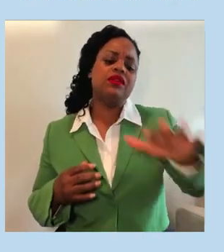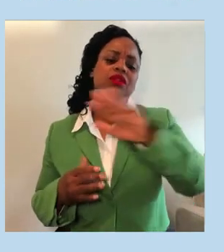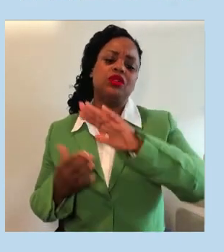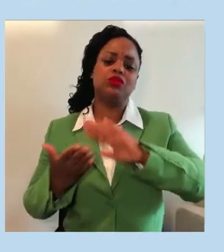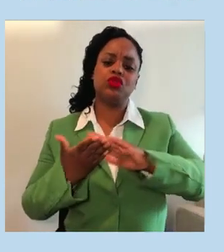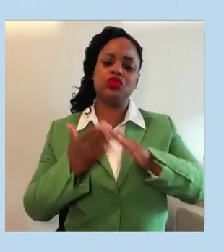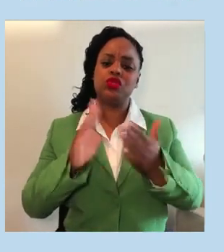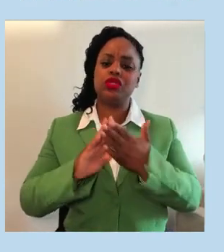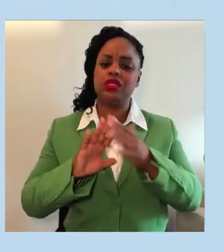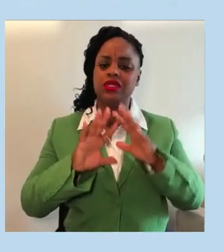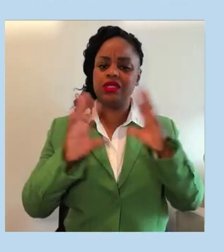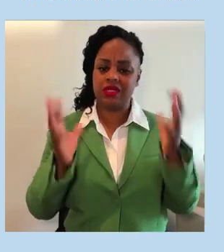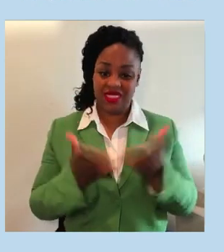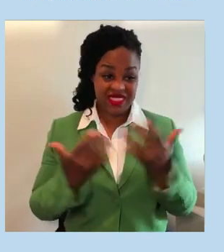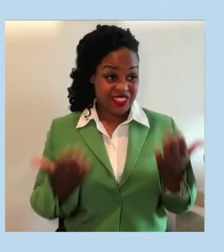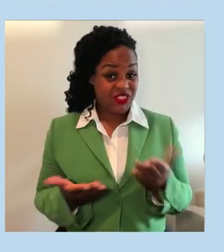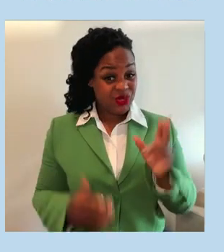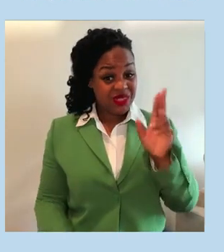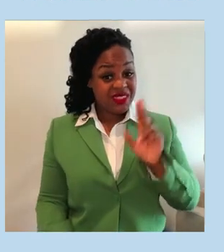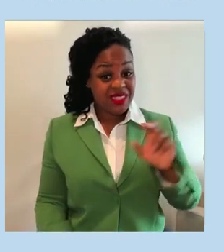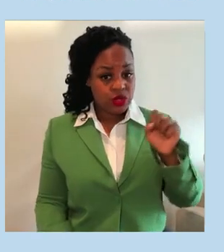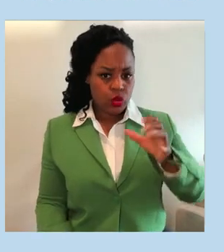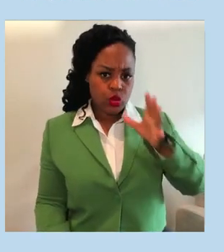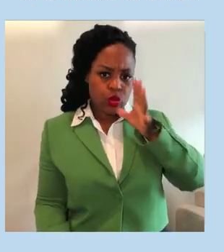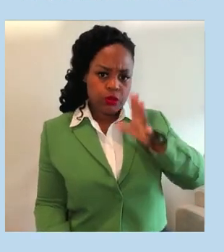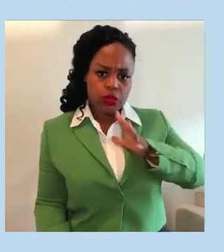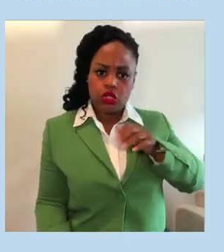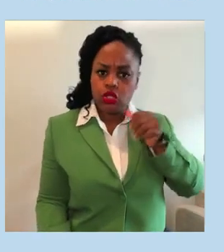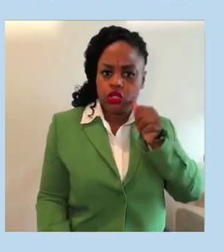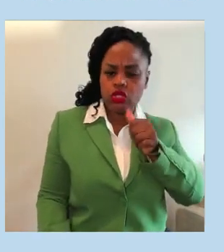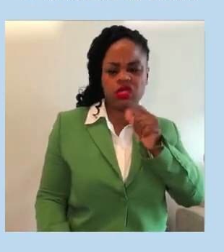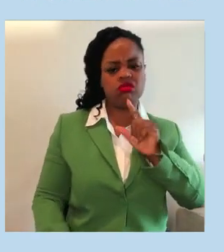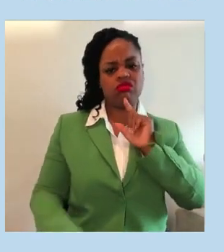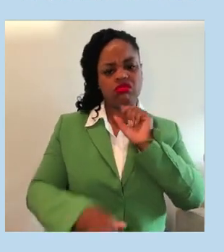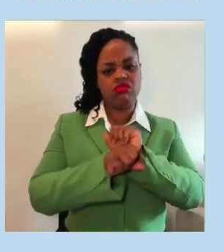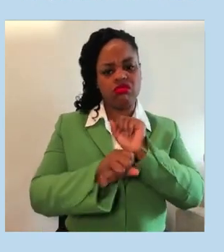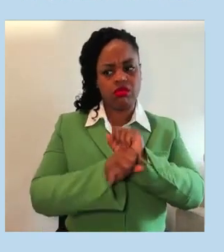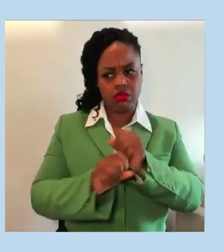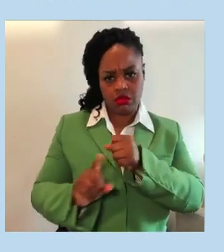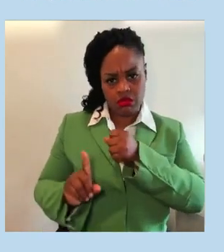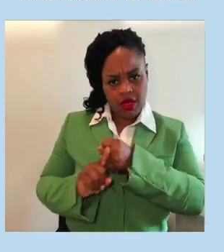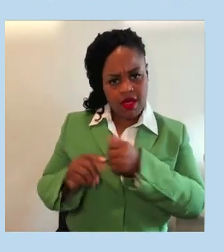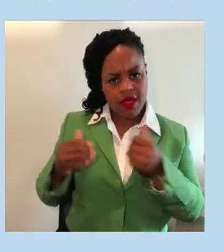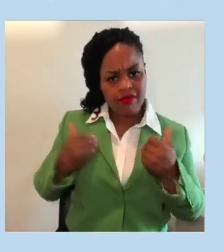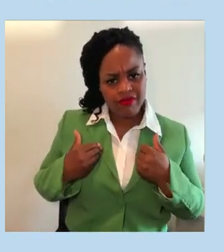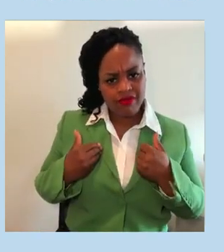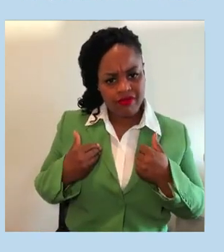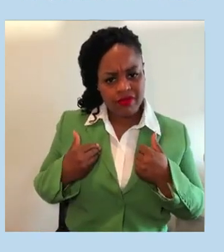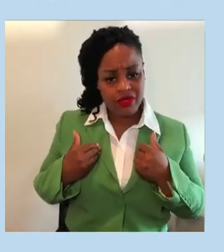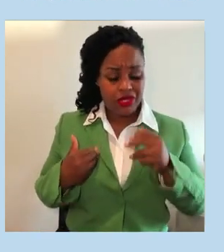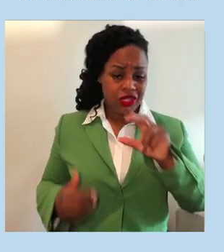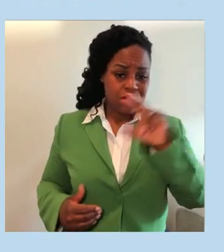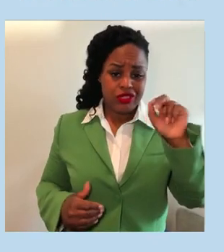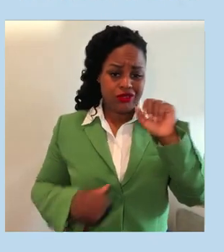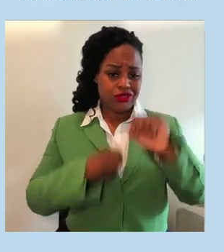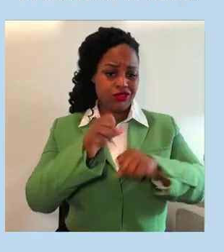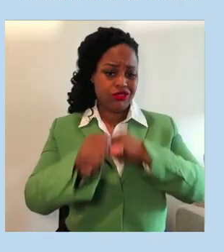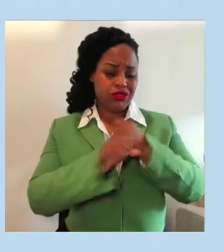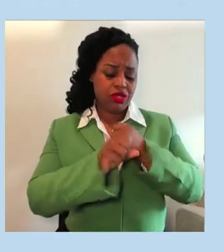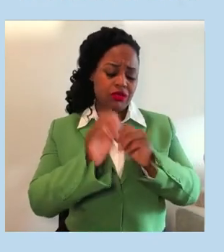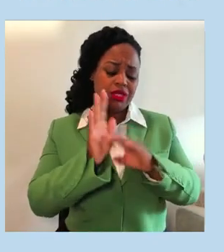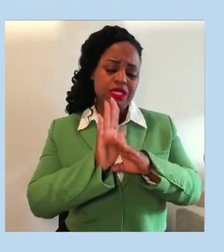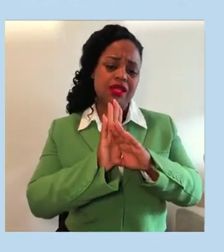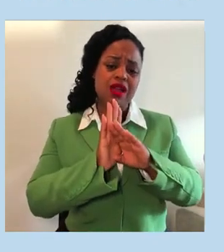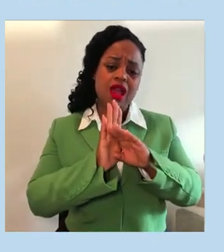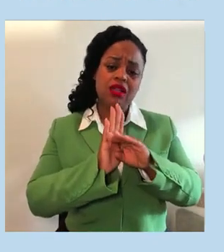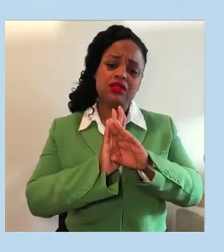been uniquely affected the past 2 years. The pandemic eroded 30 years of progress in women's labor force participation. It